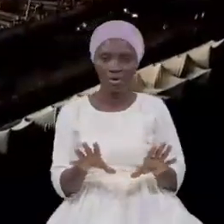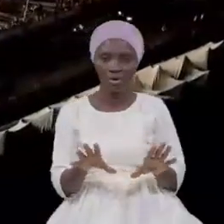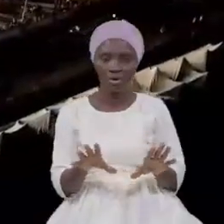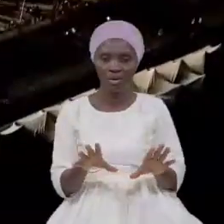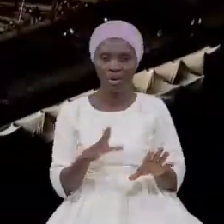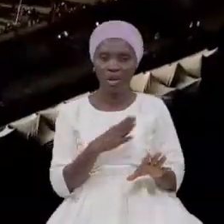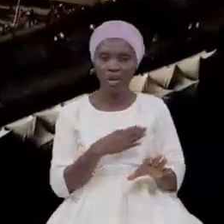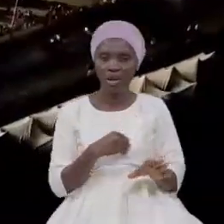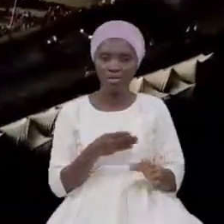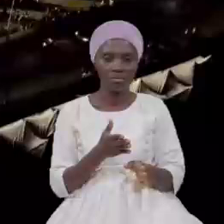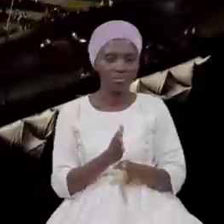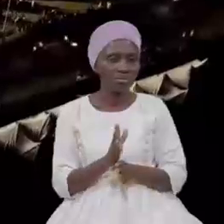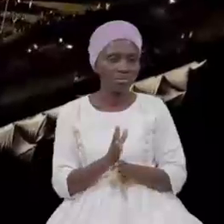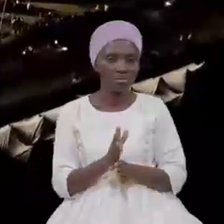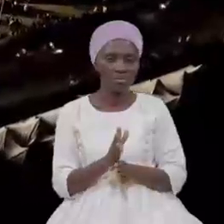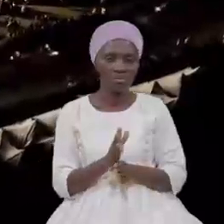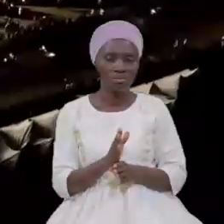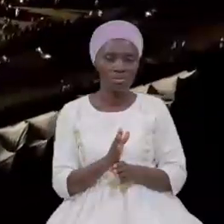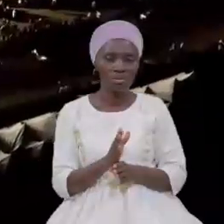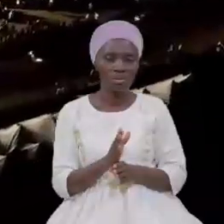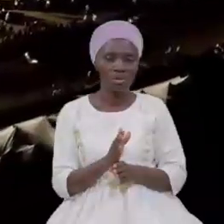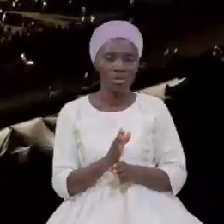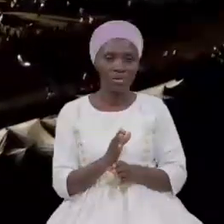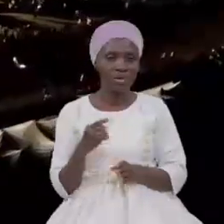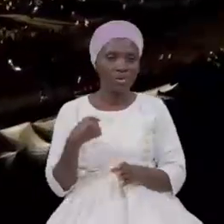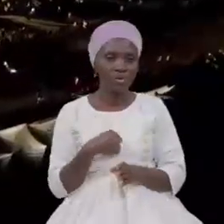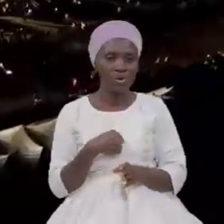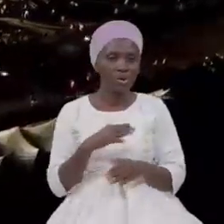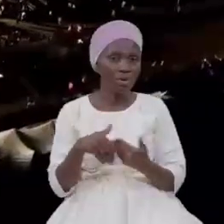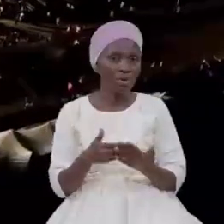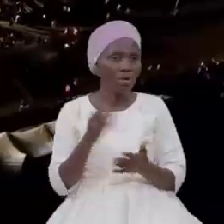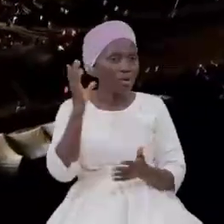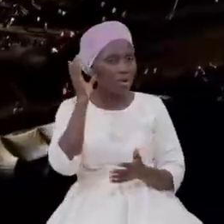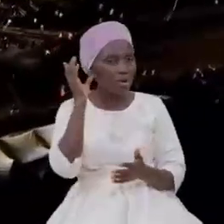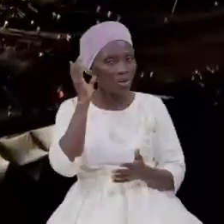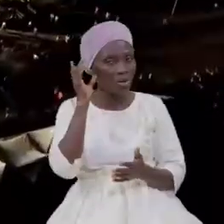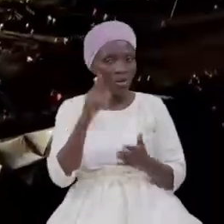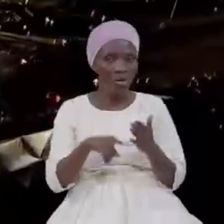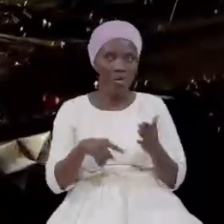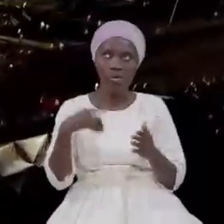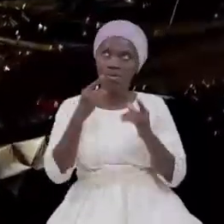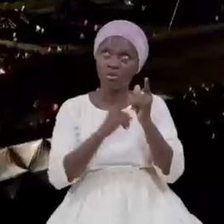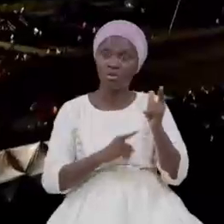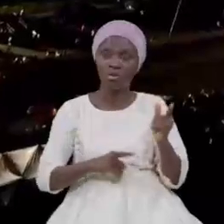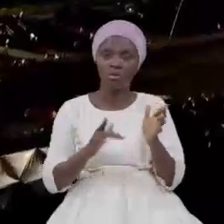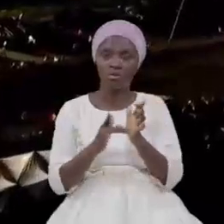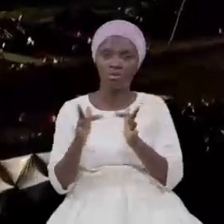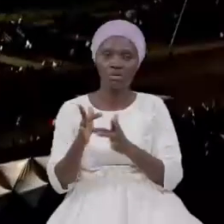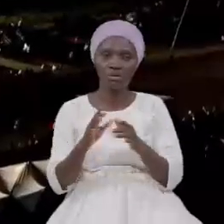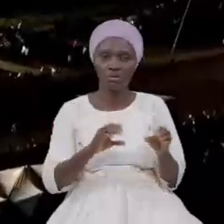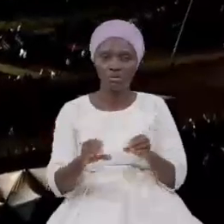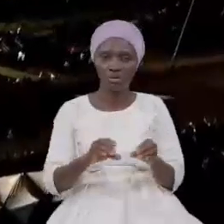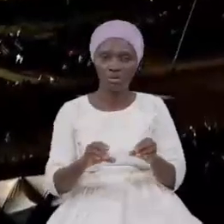direct. We have all heard what the Lord Jesus did, the